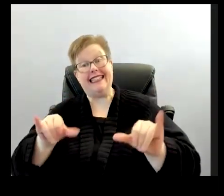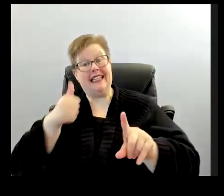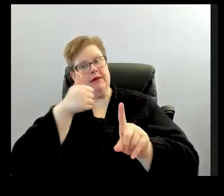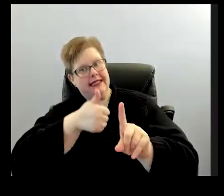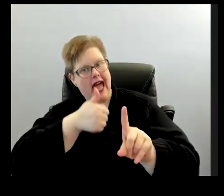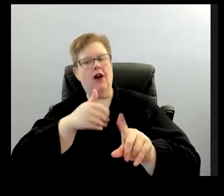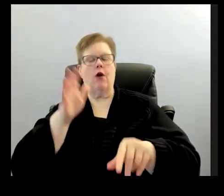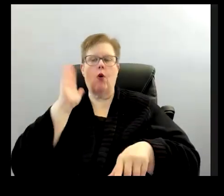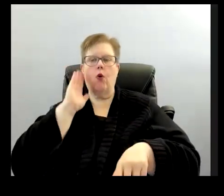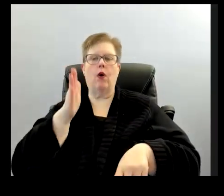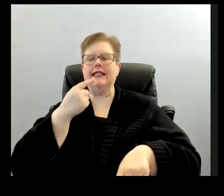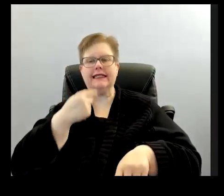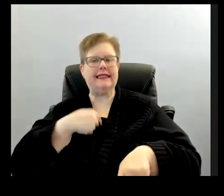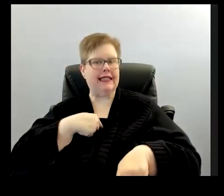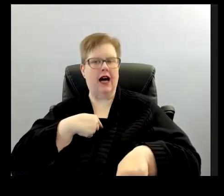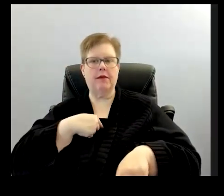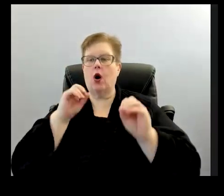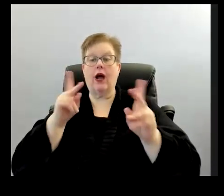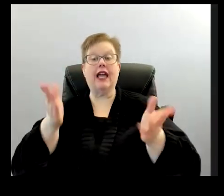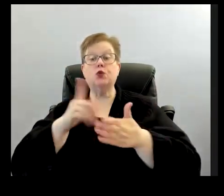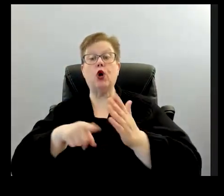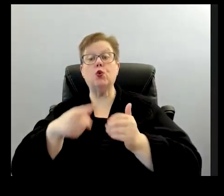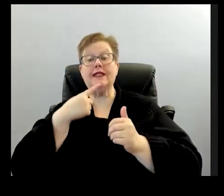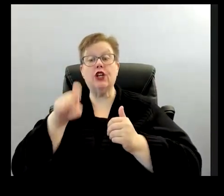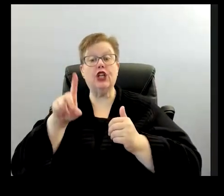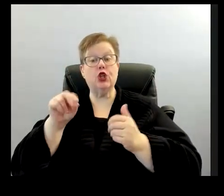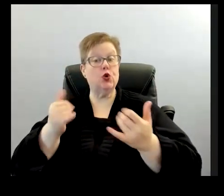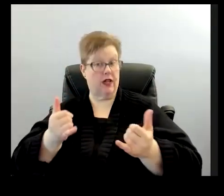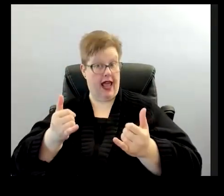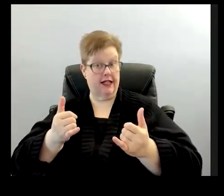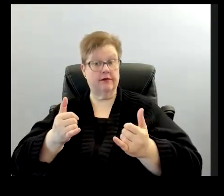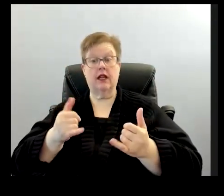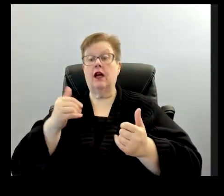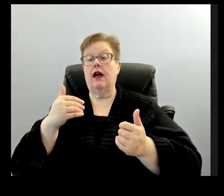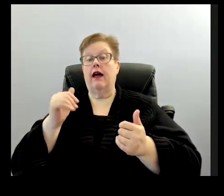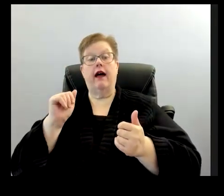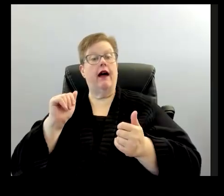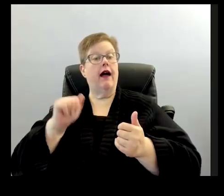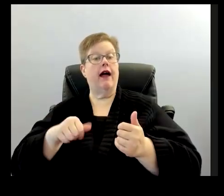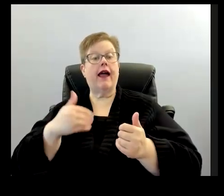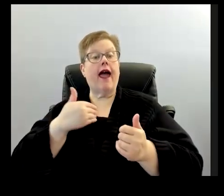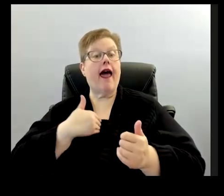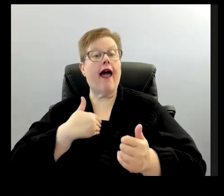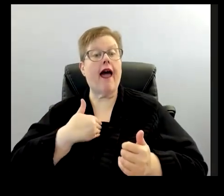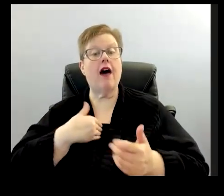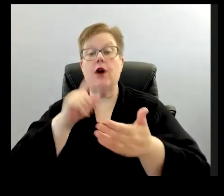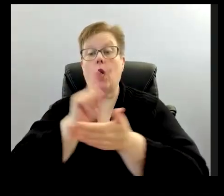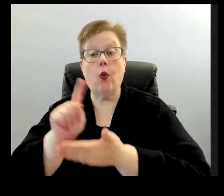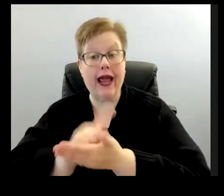go ahead and tell me, all right, here's what you said you needed to do today. You can have